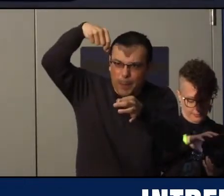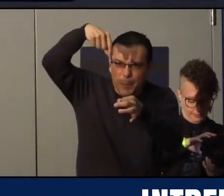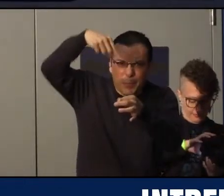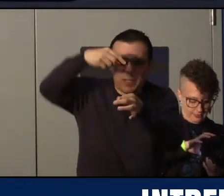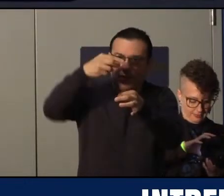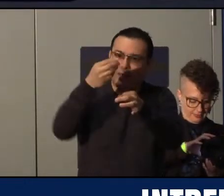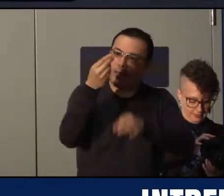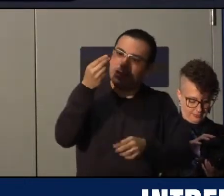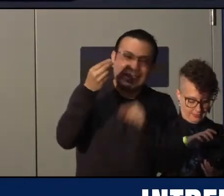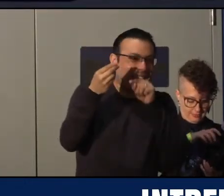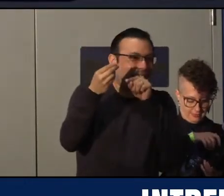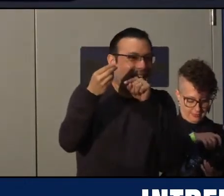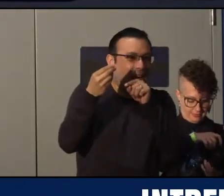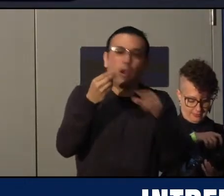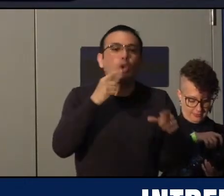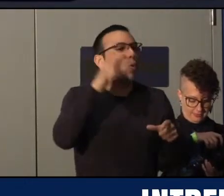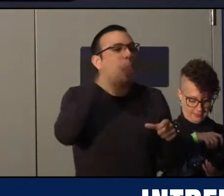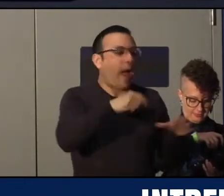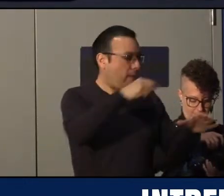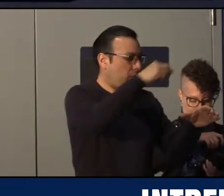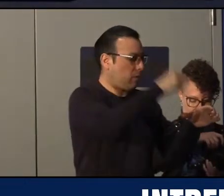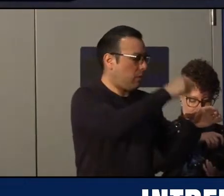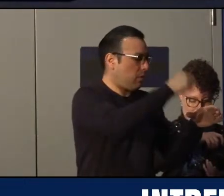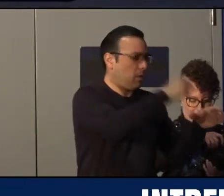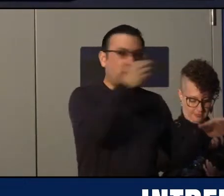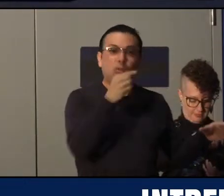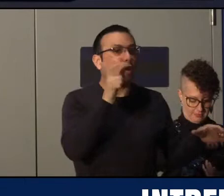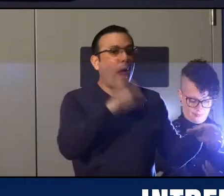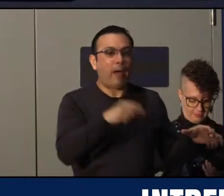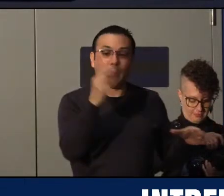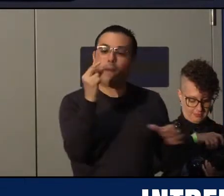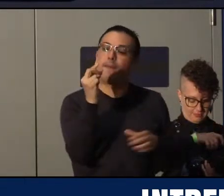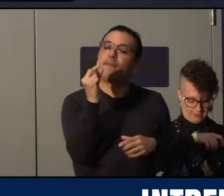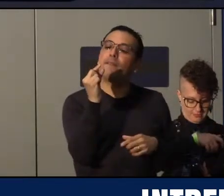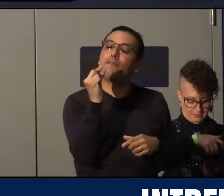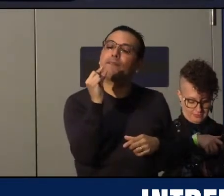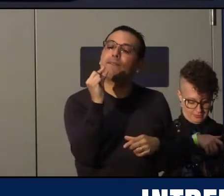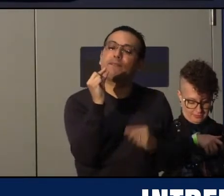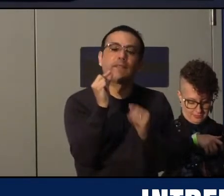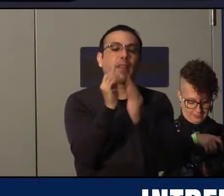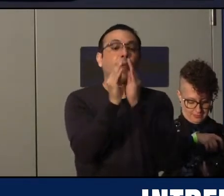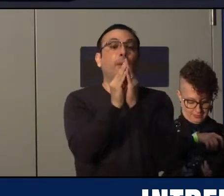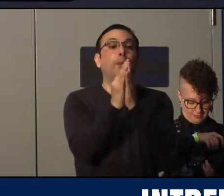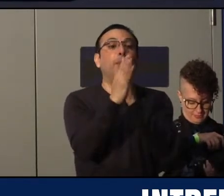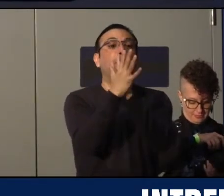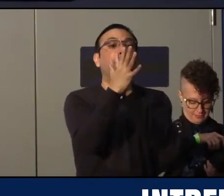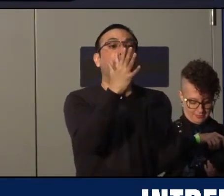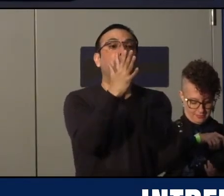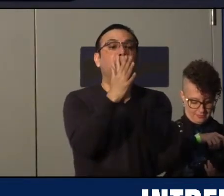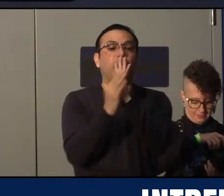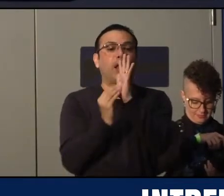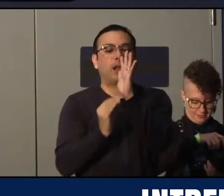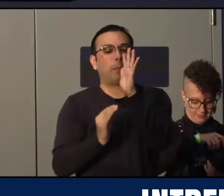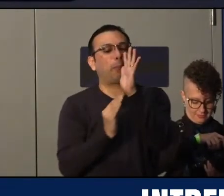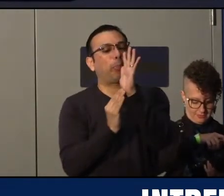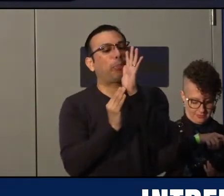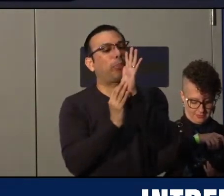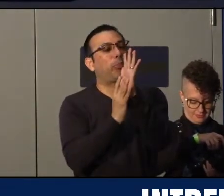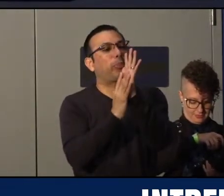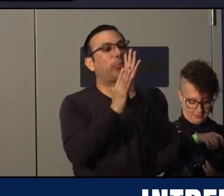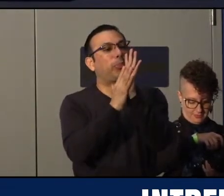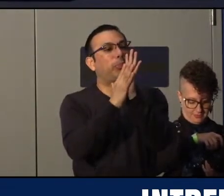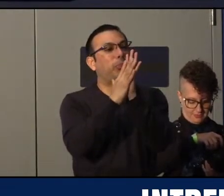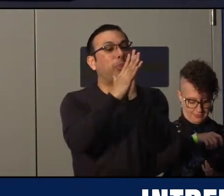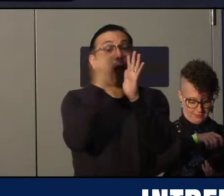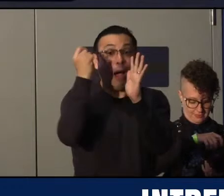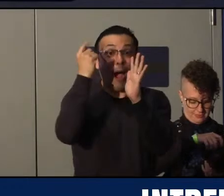to have water in them, and you can squeeze them, and the water will come out to the bristles, and surface tension will hold that water to the bristles,